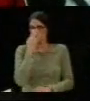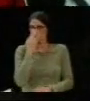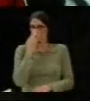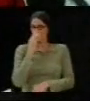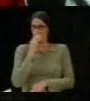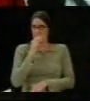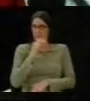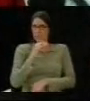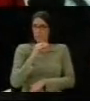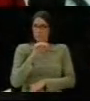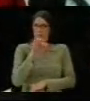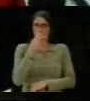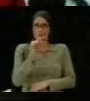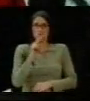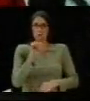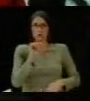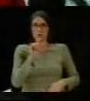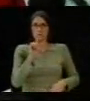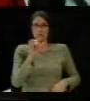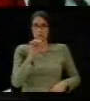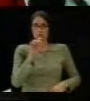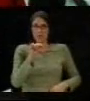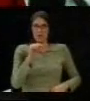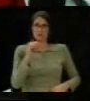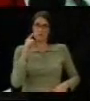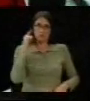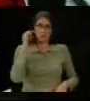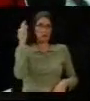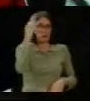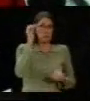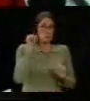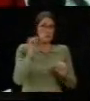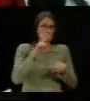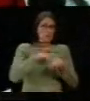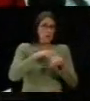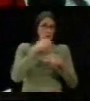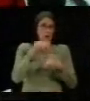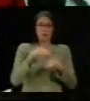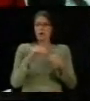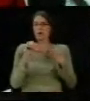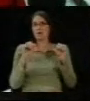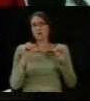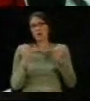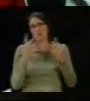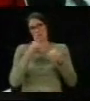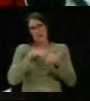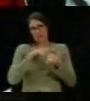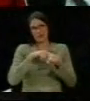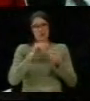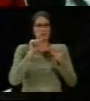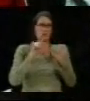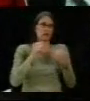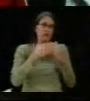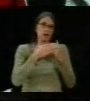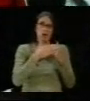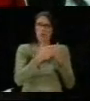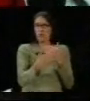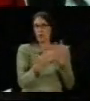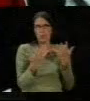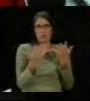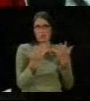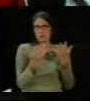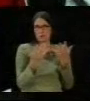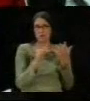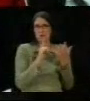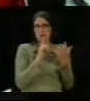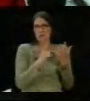Well, John Valiant, does that sound like a reasonable time frame to you? Yeah, many times these things can go forward